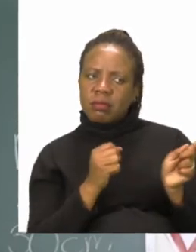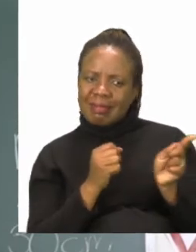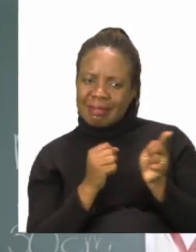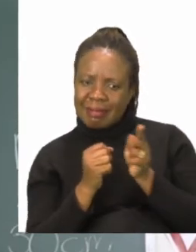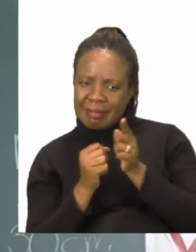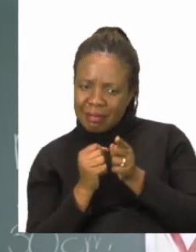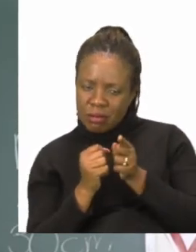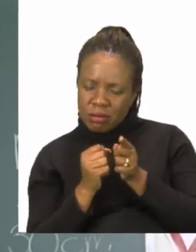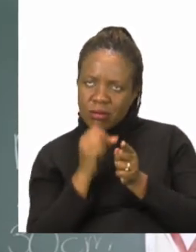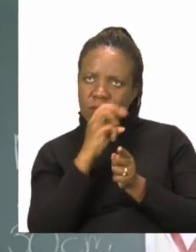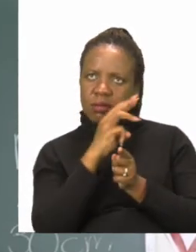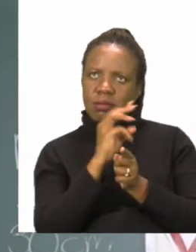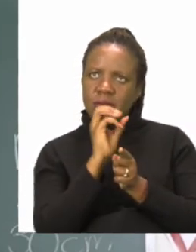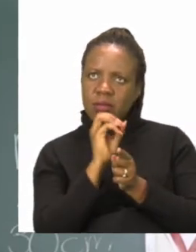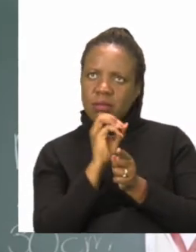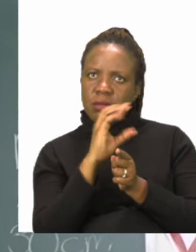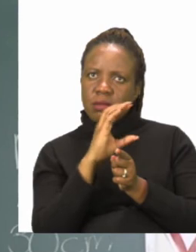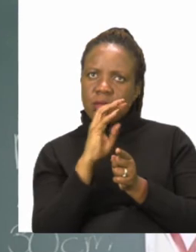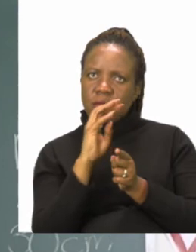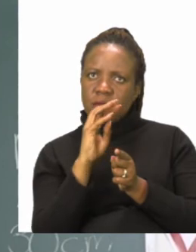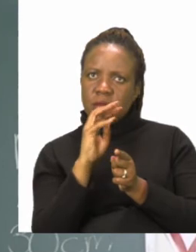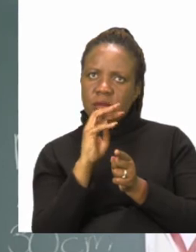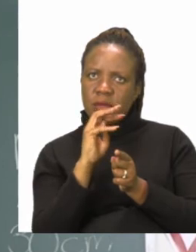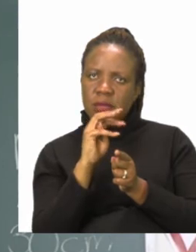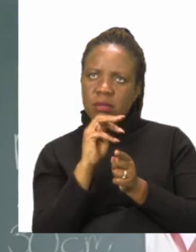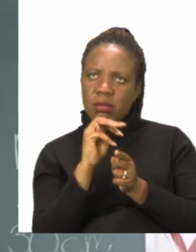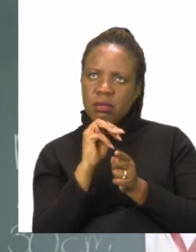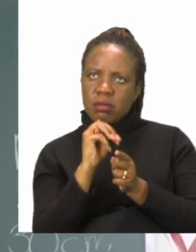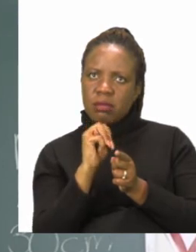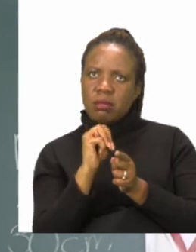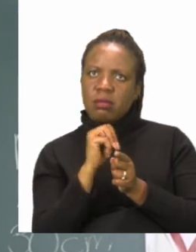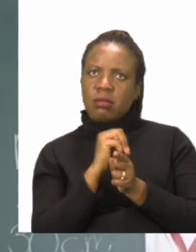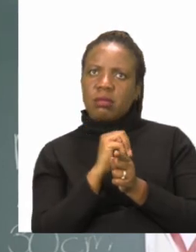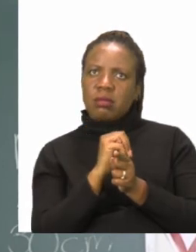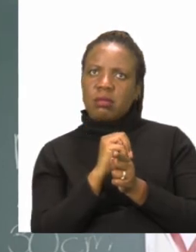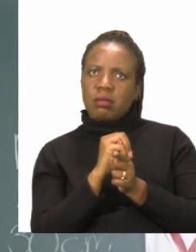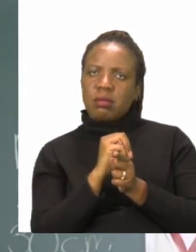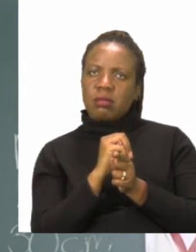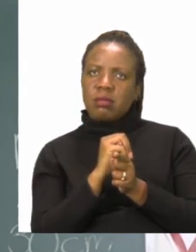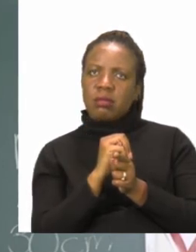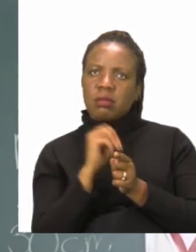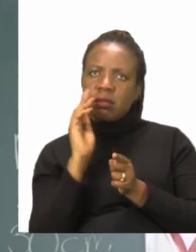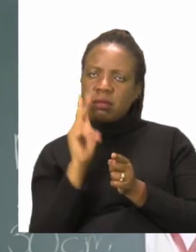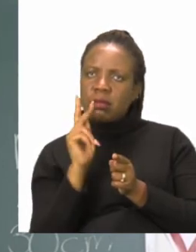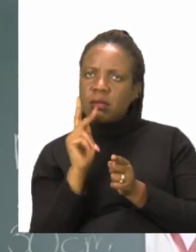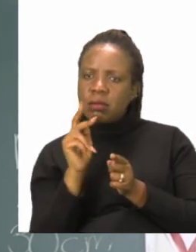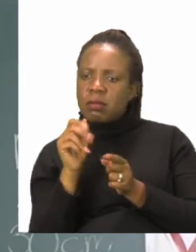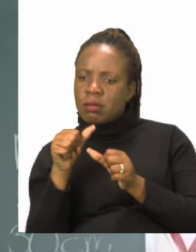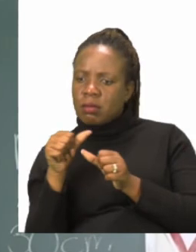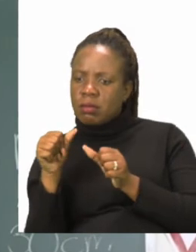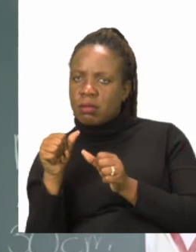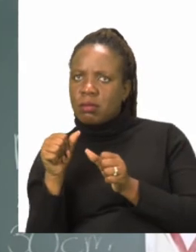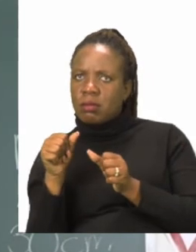centimeters over here. I can also write it down. And then we take the ruler and we measure the